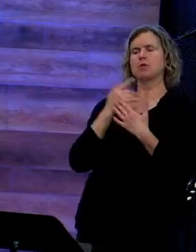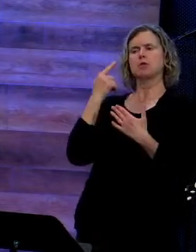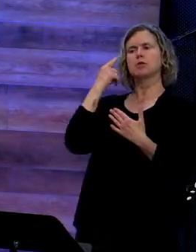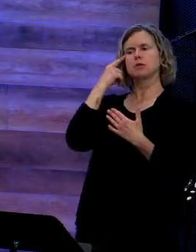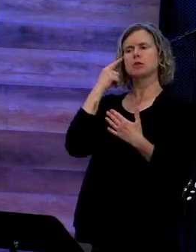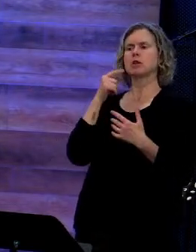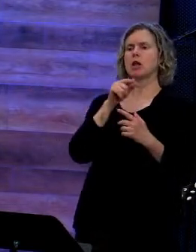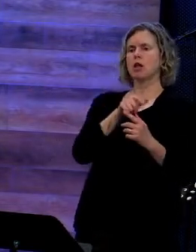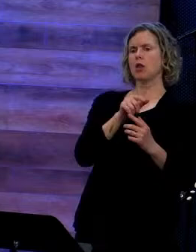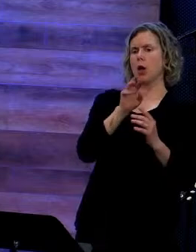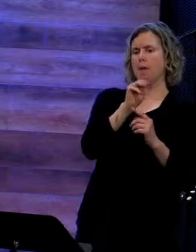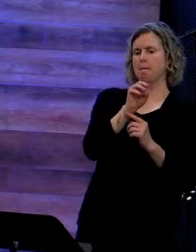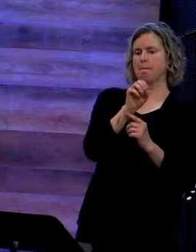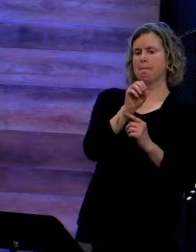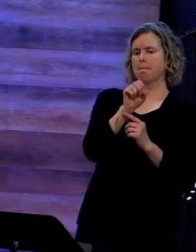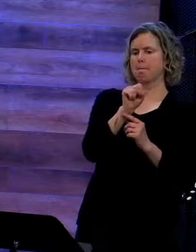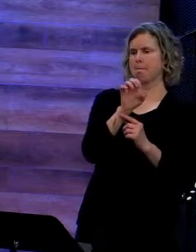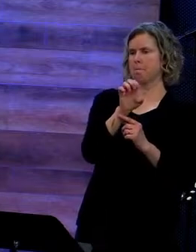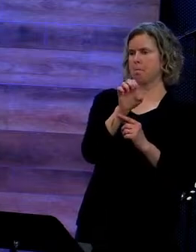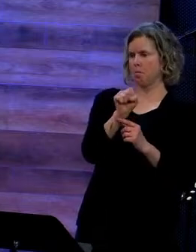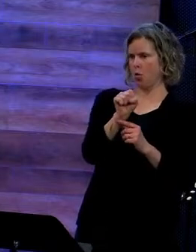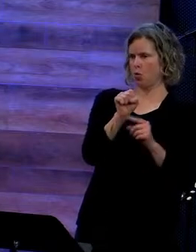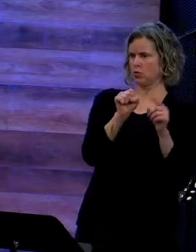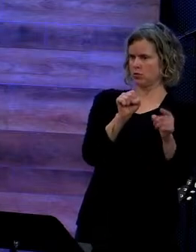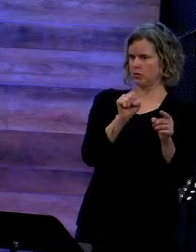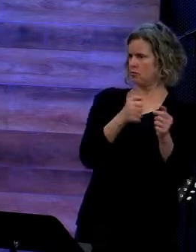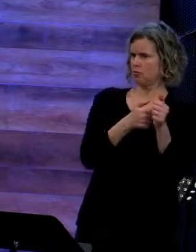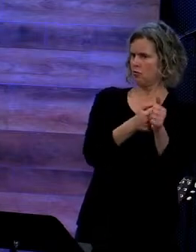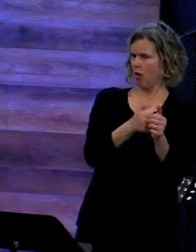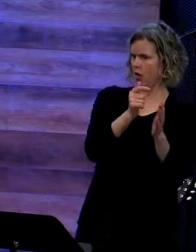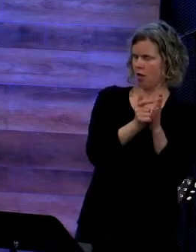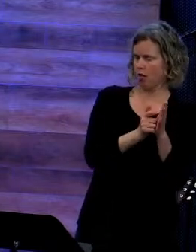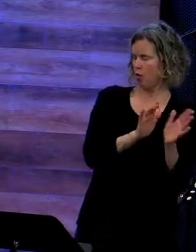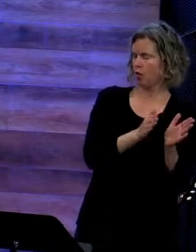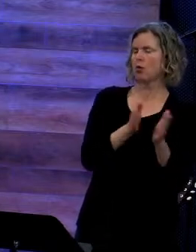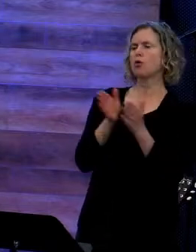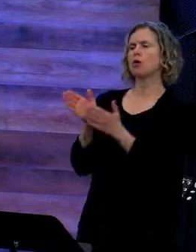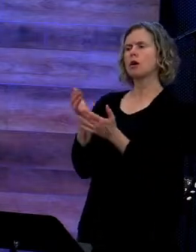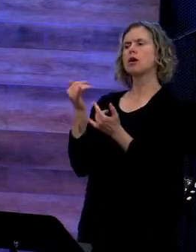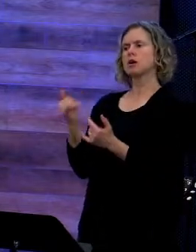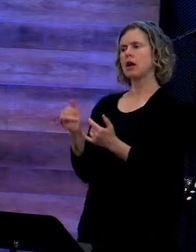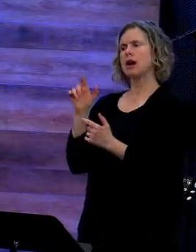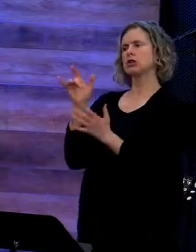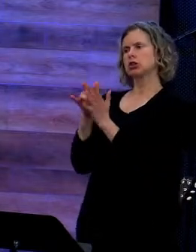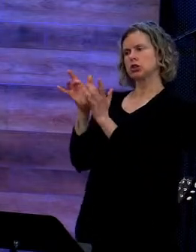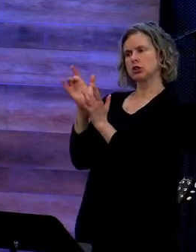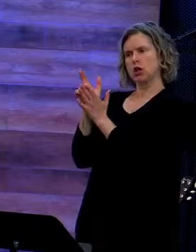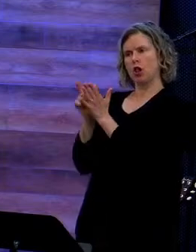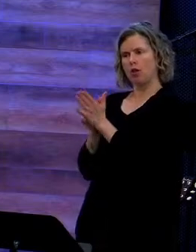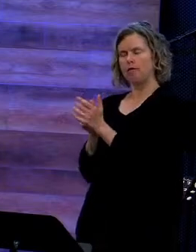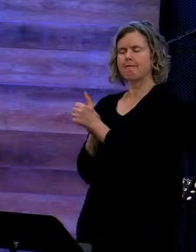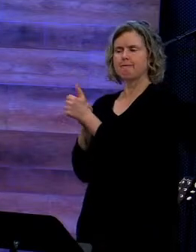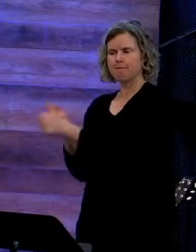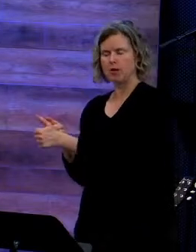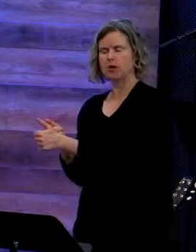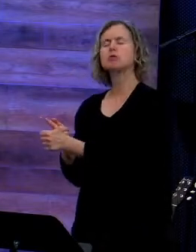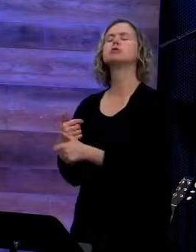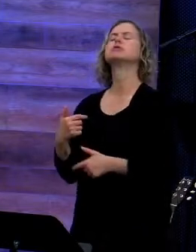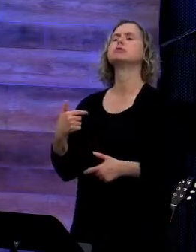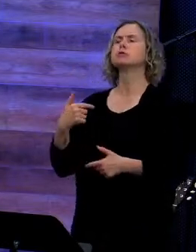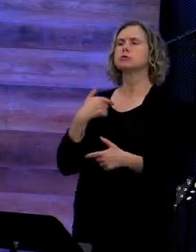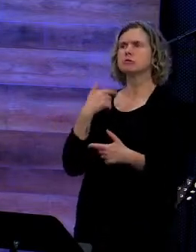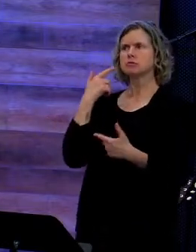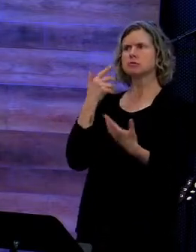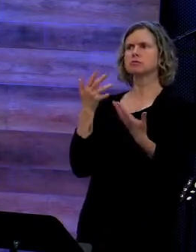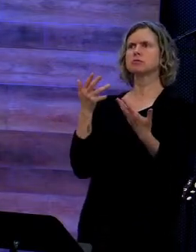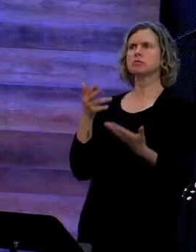Jesus, I consider Sabbath to be not in the realm of law, but in the realm of wisdom. So in other words, I don't see